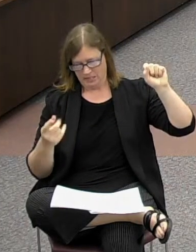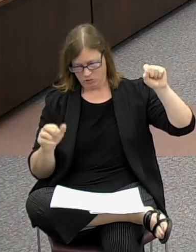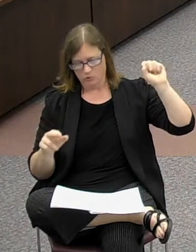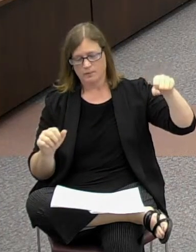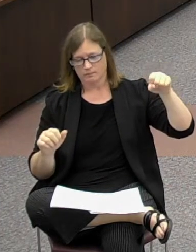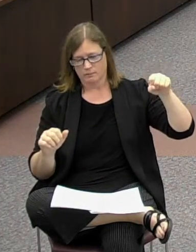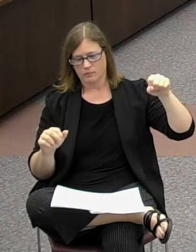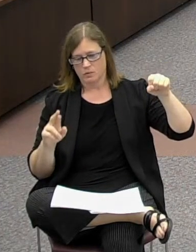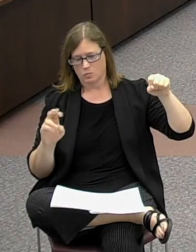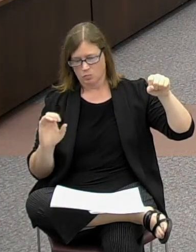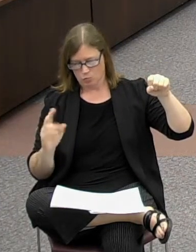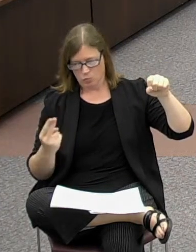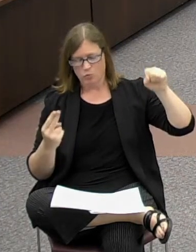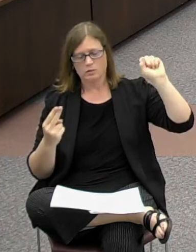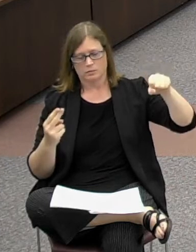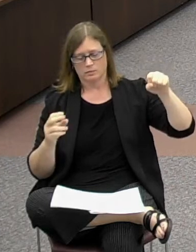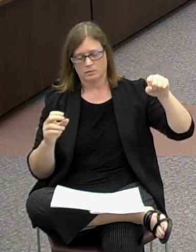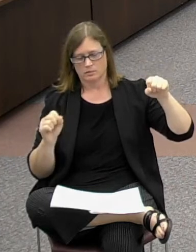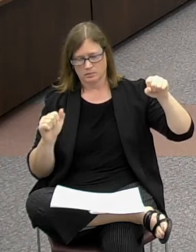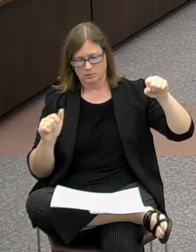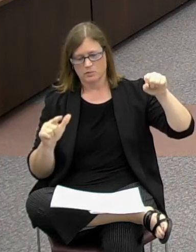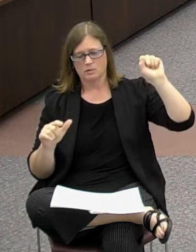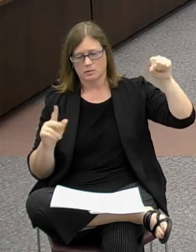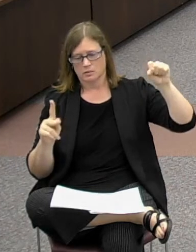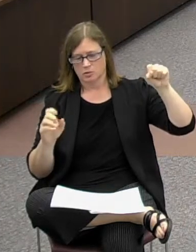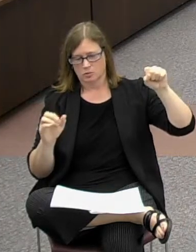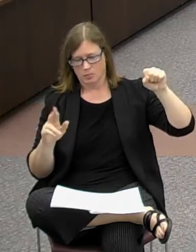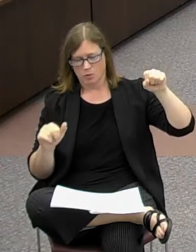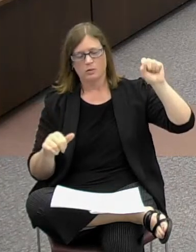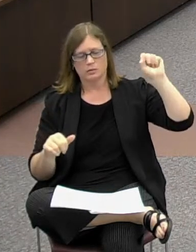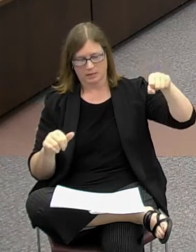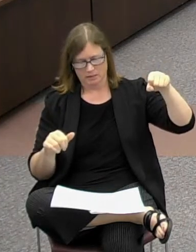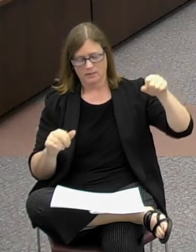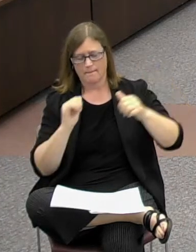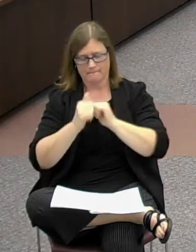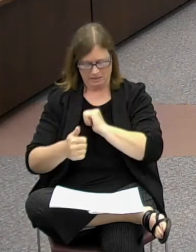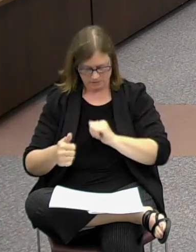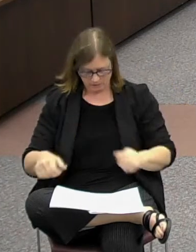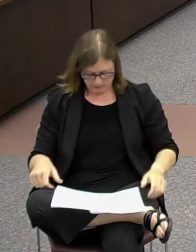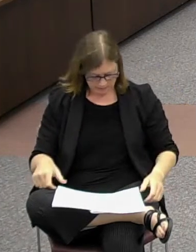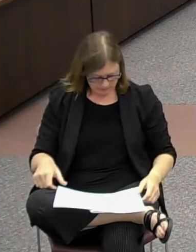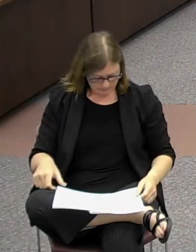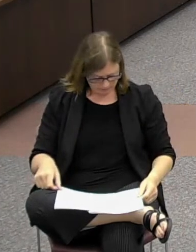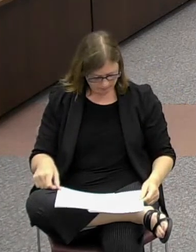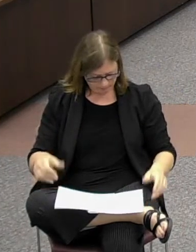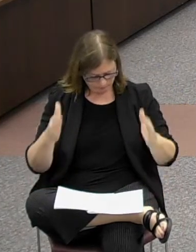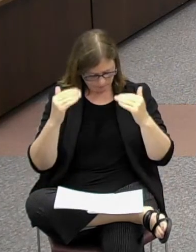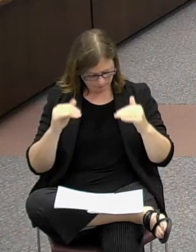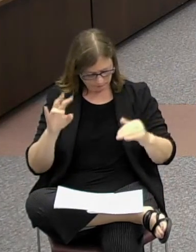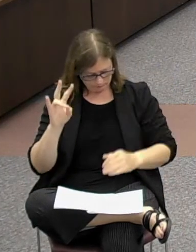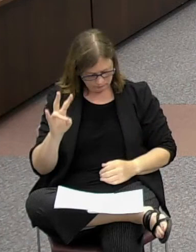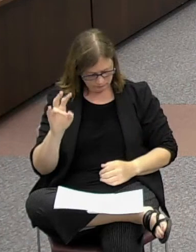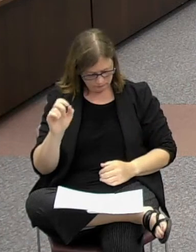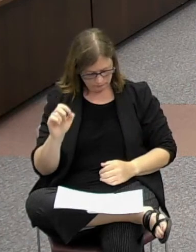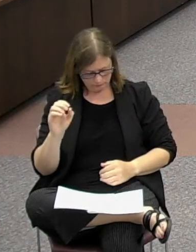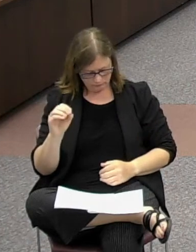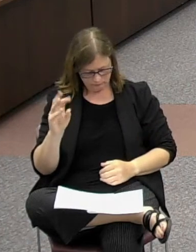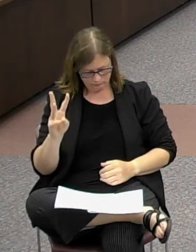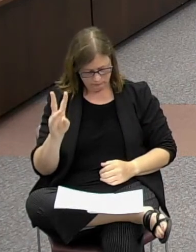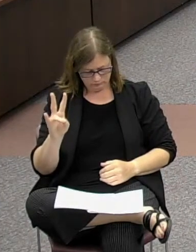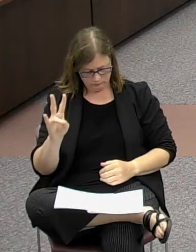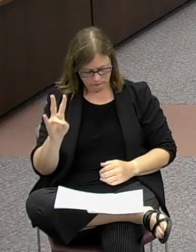Baxter? Yes. Ms. Roach? Yes. Ms. Zine? Yes. Mr. Herbert? Yes, item passes. Thank you. Last is 7.07,